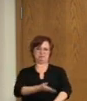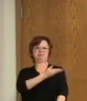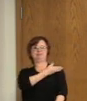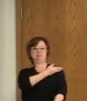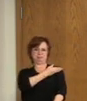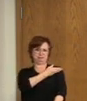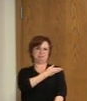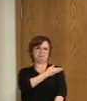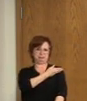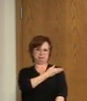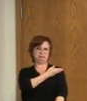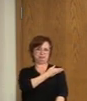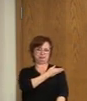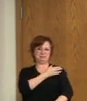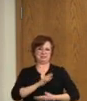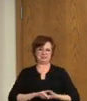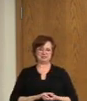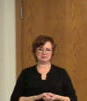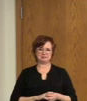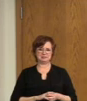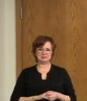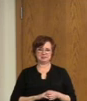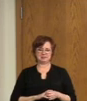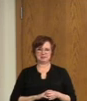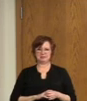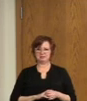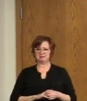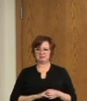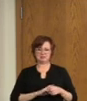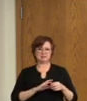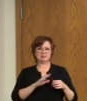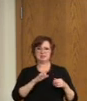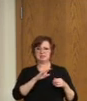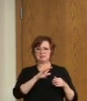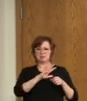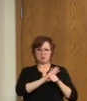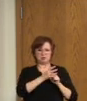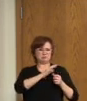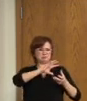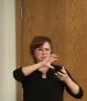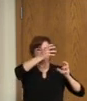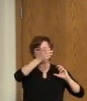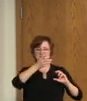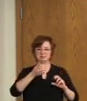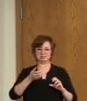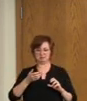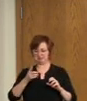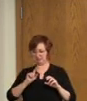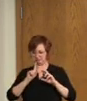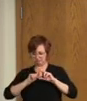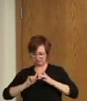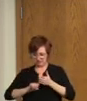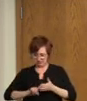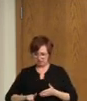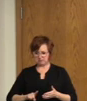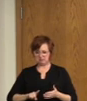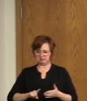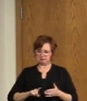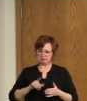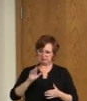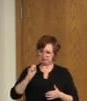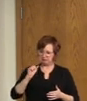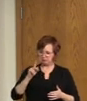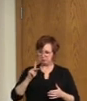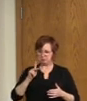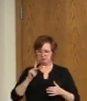spite of everything, we are still blessed to live in the best province, in the best country in the world. It